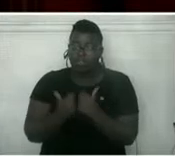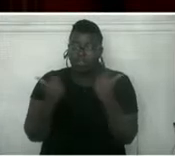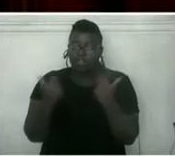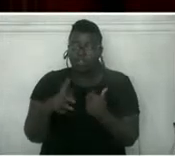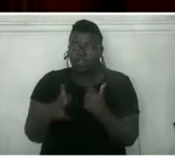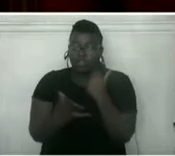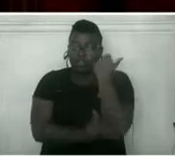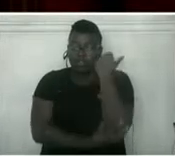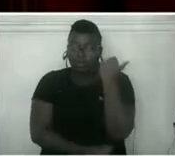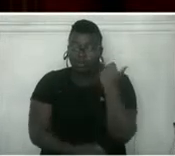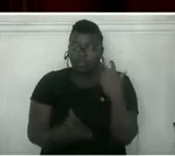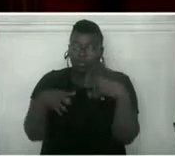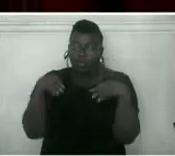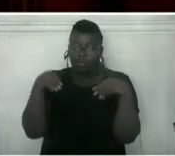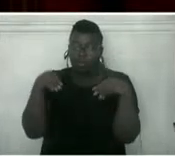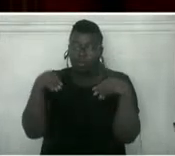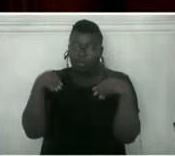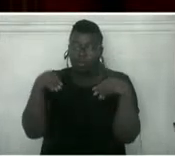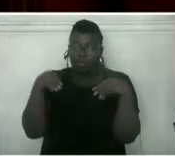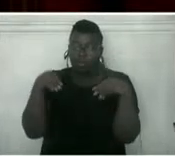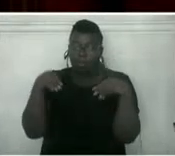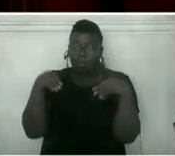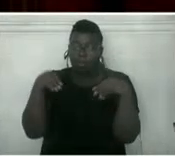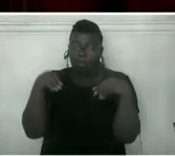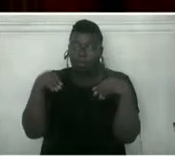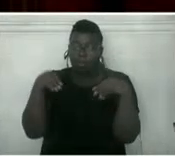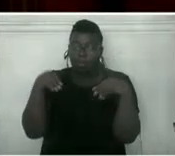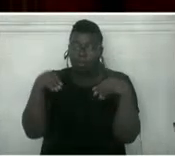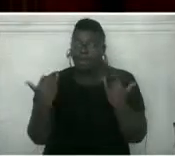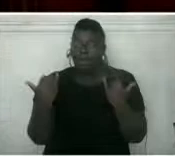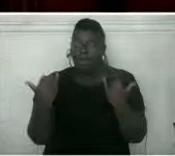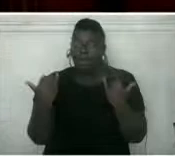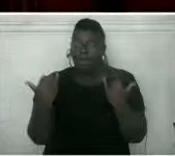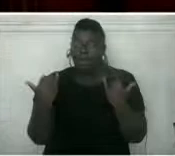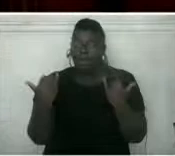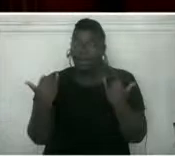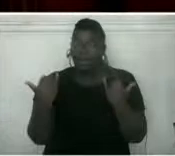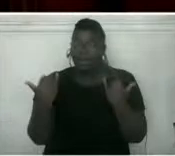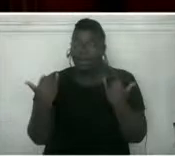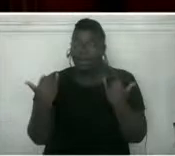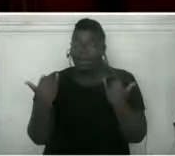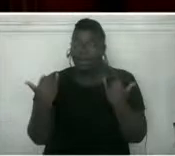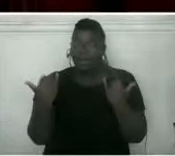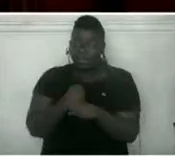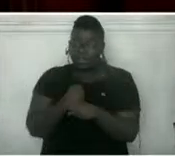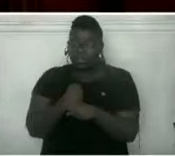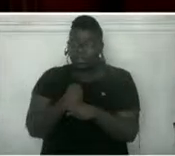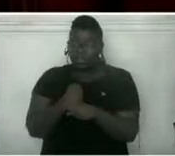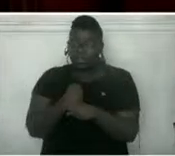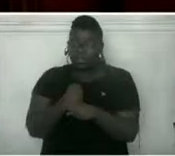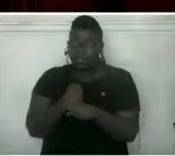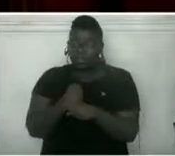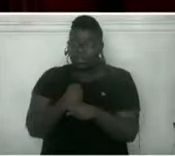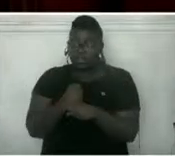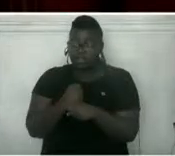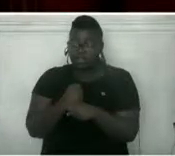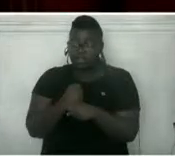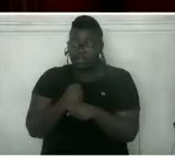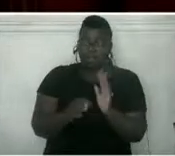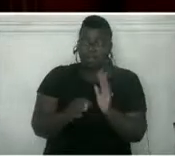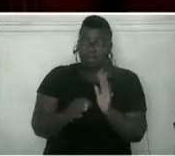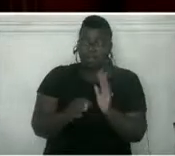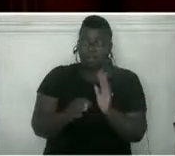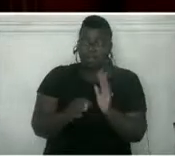poverty, unemployment, and inequality. Over the coming year, we will roll out programs in sports,